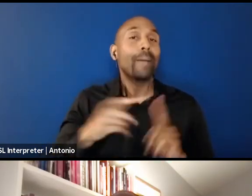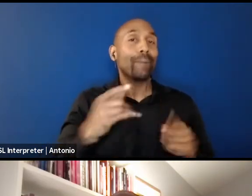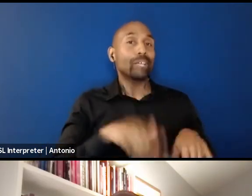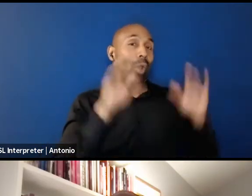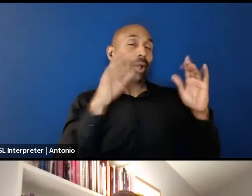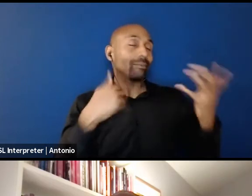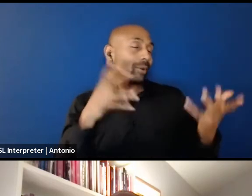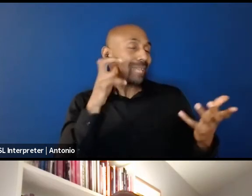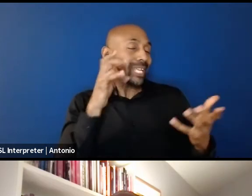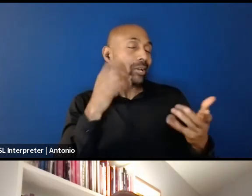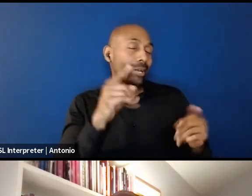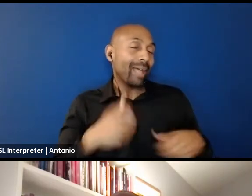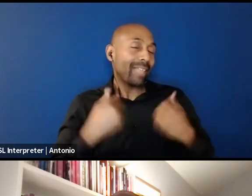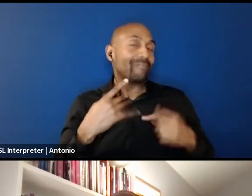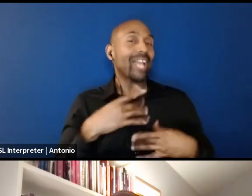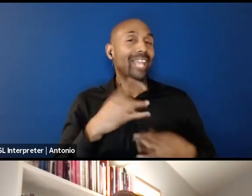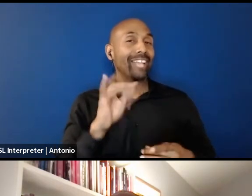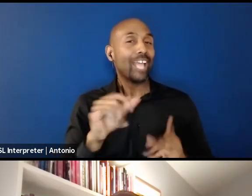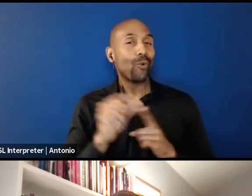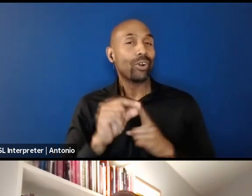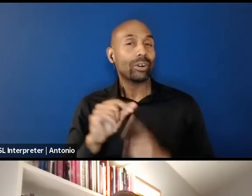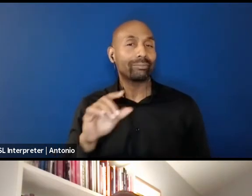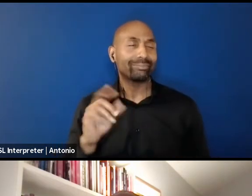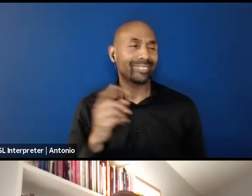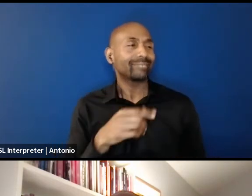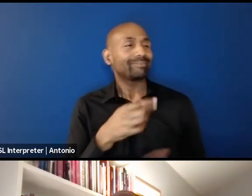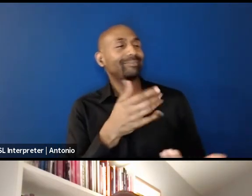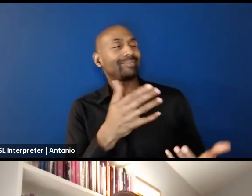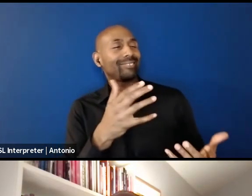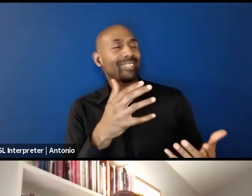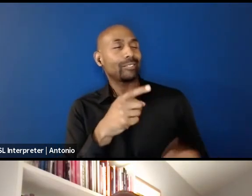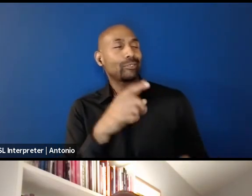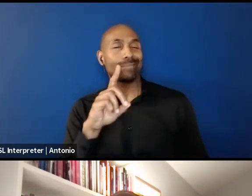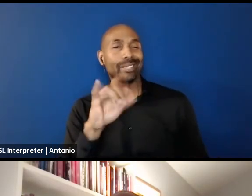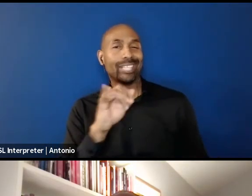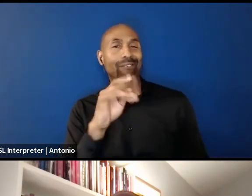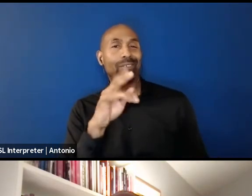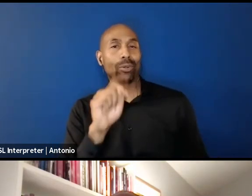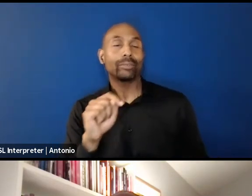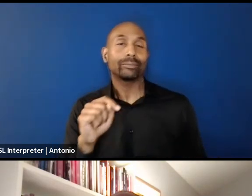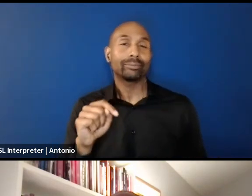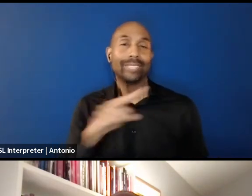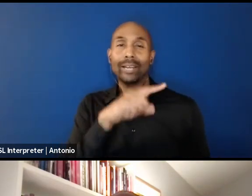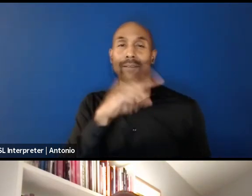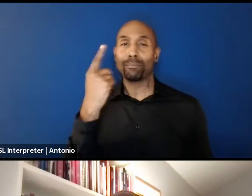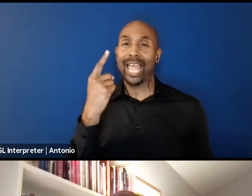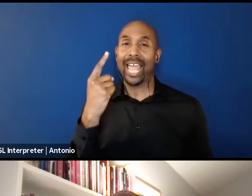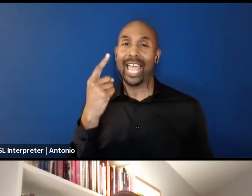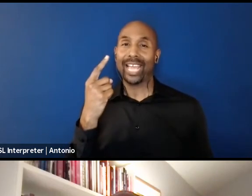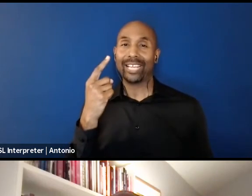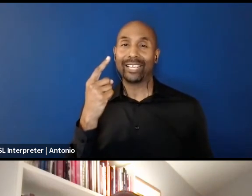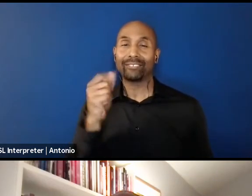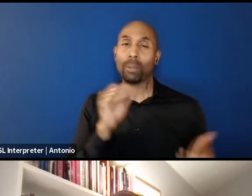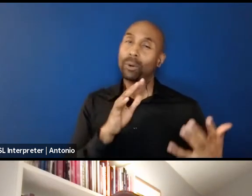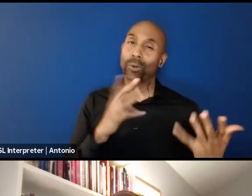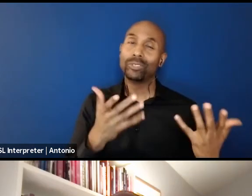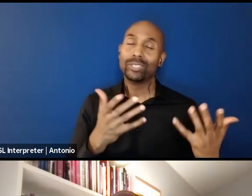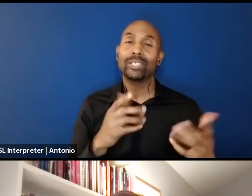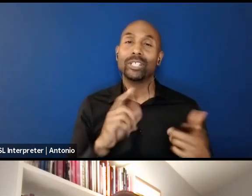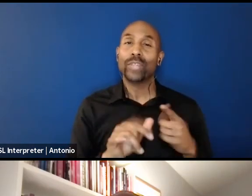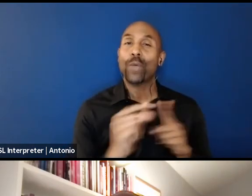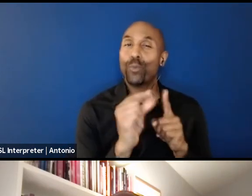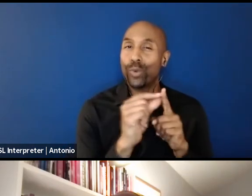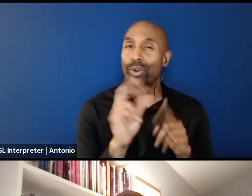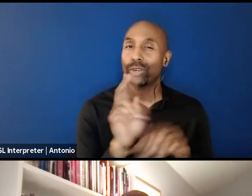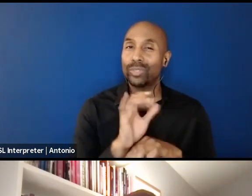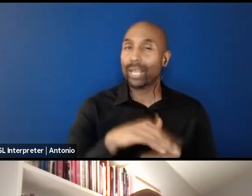you know, I like that very much. But that, you know, there's several days at New College in San